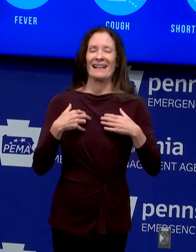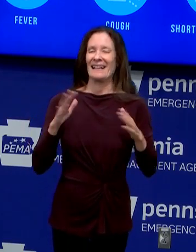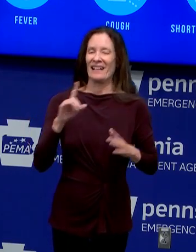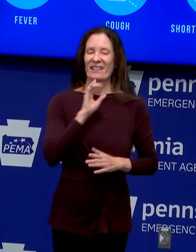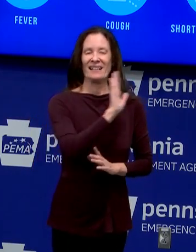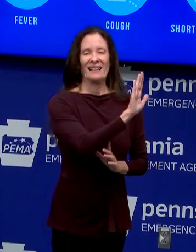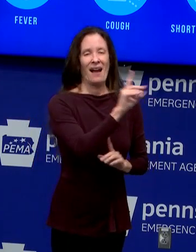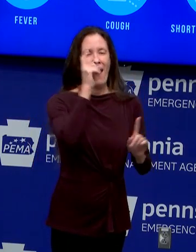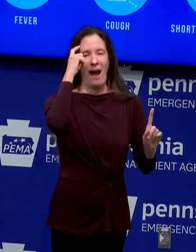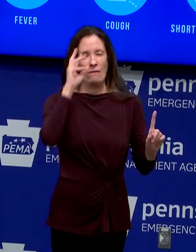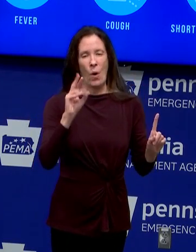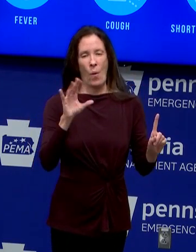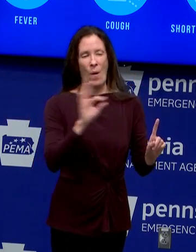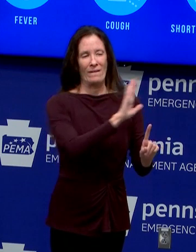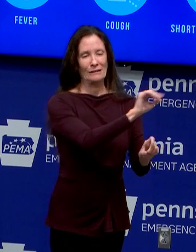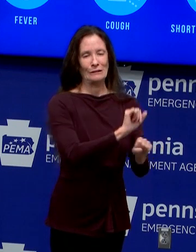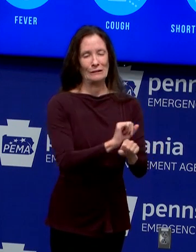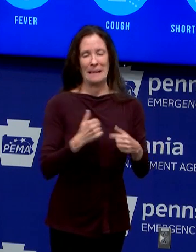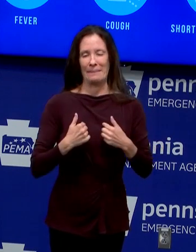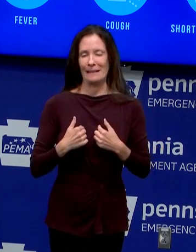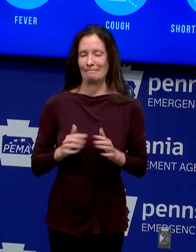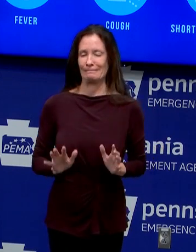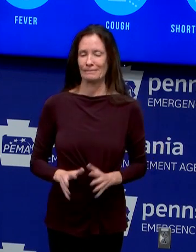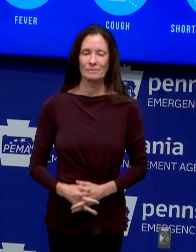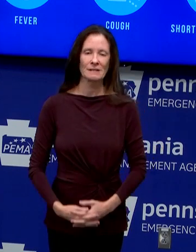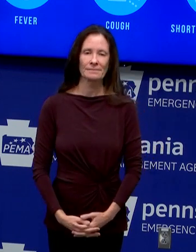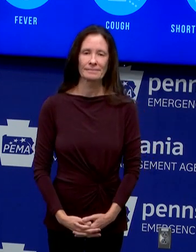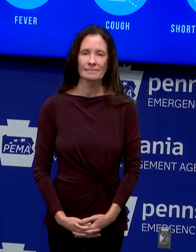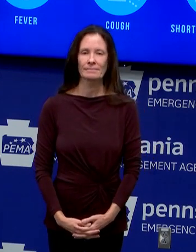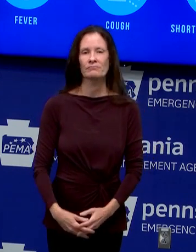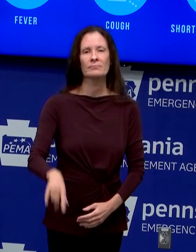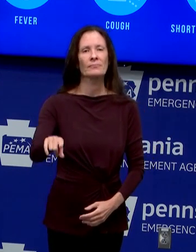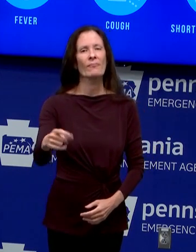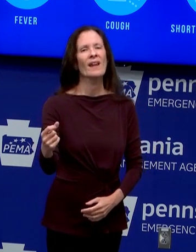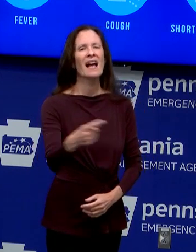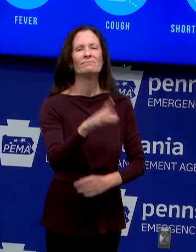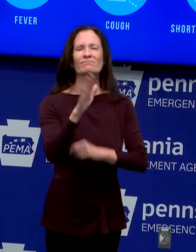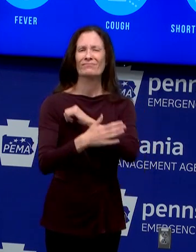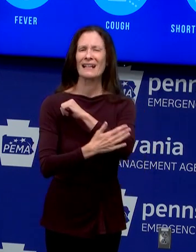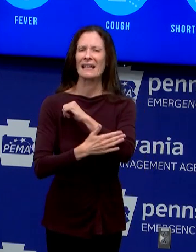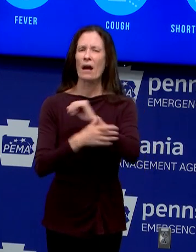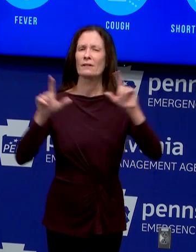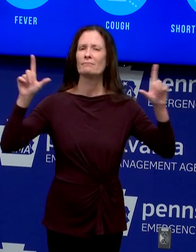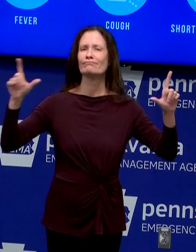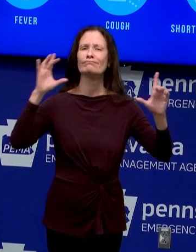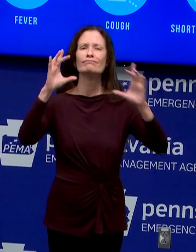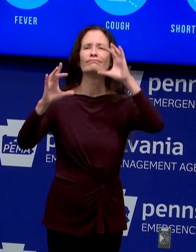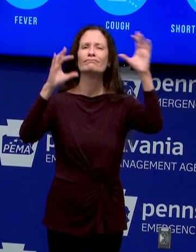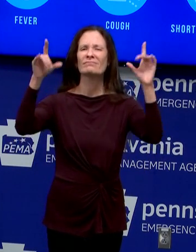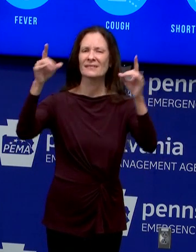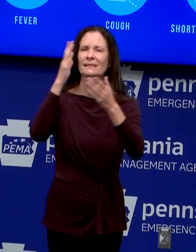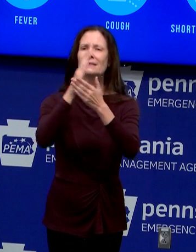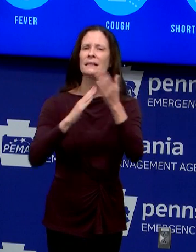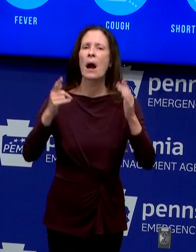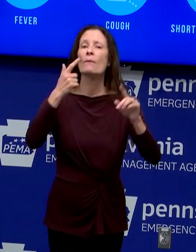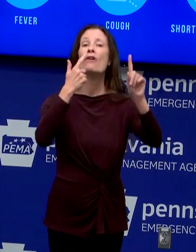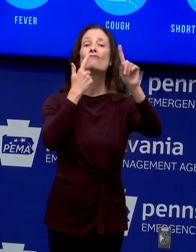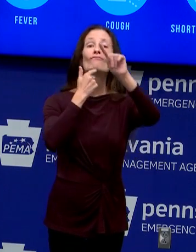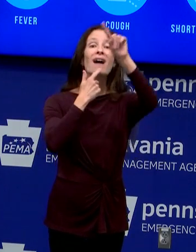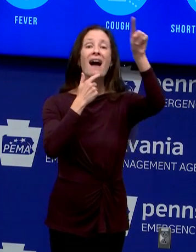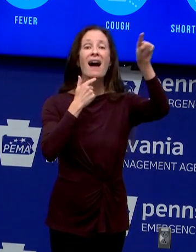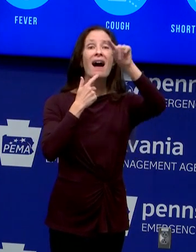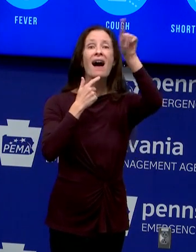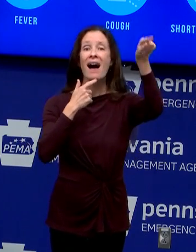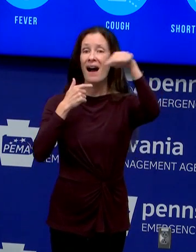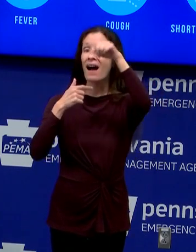News Now, what are some of the health consequences for counties that move into the yellow phase before you and the governor say it's okay? Well, so it's